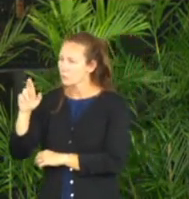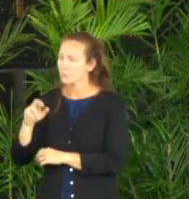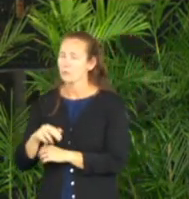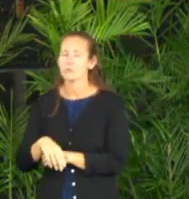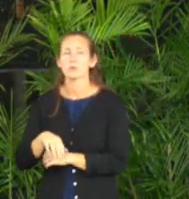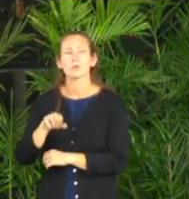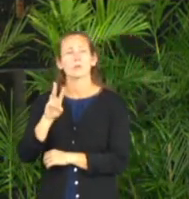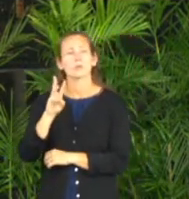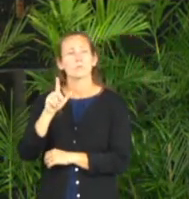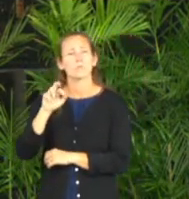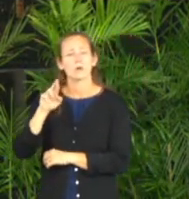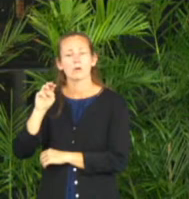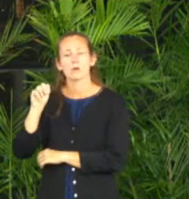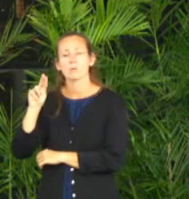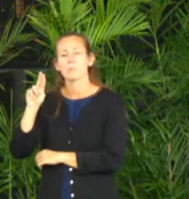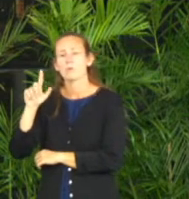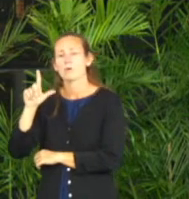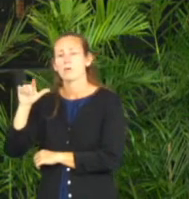Walker Mullen,